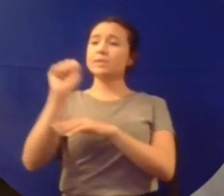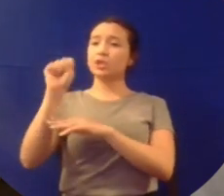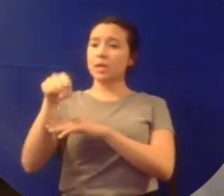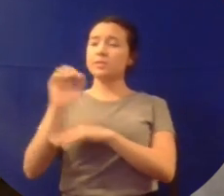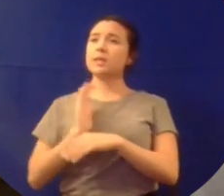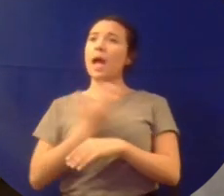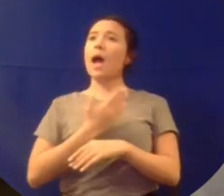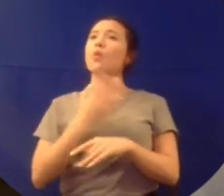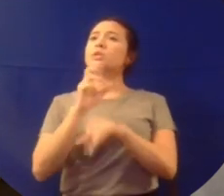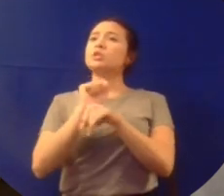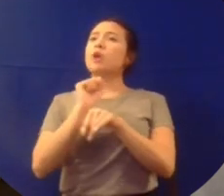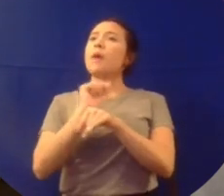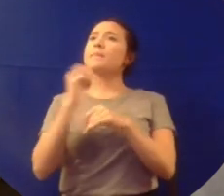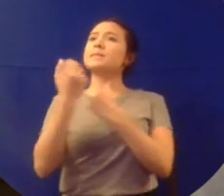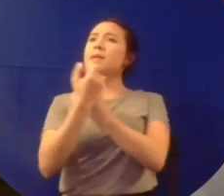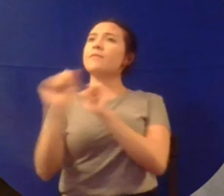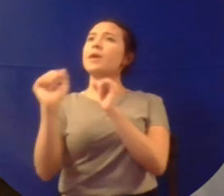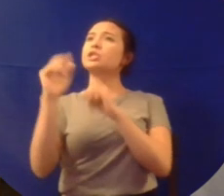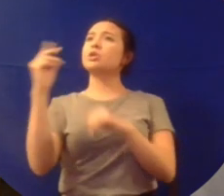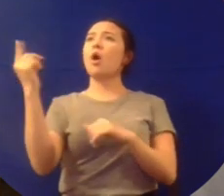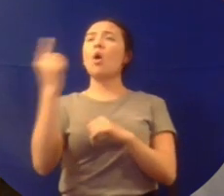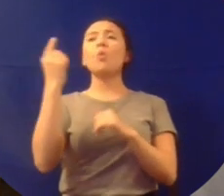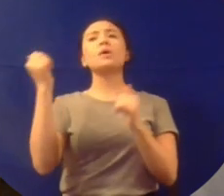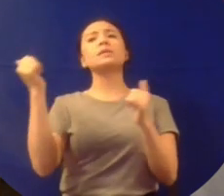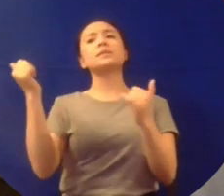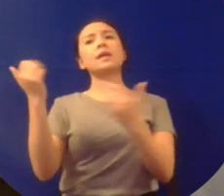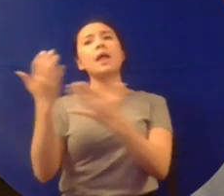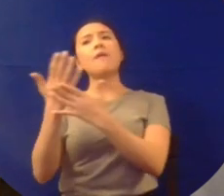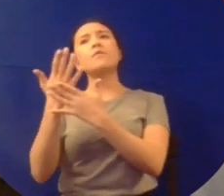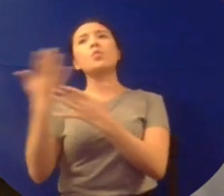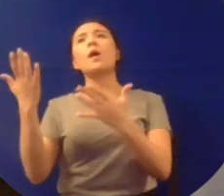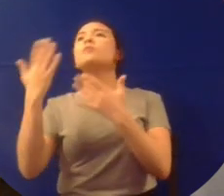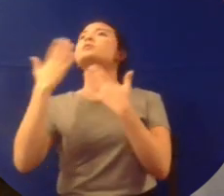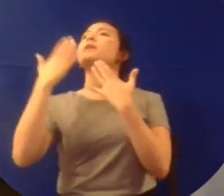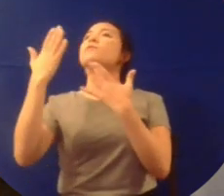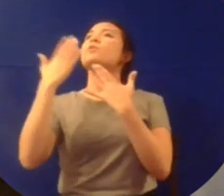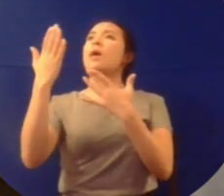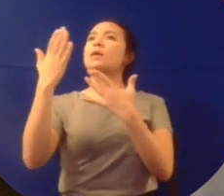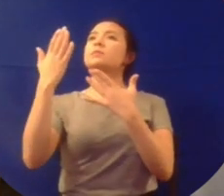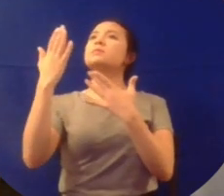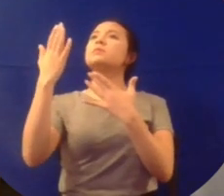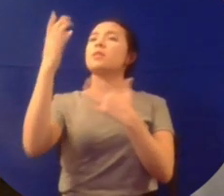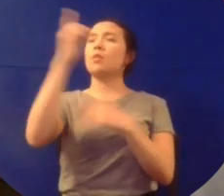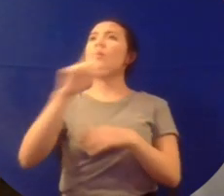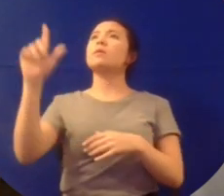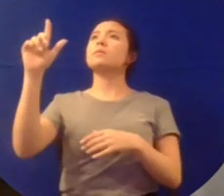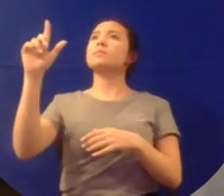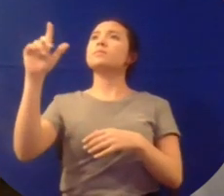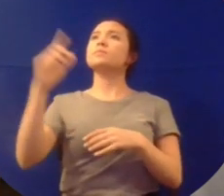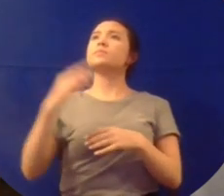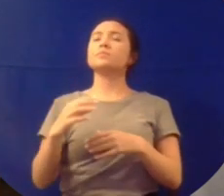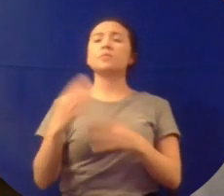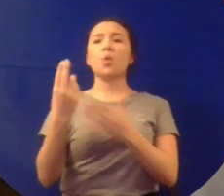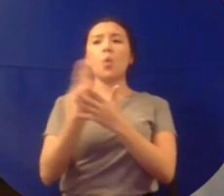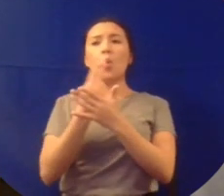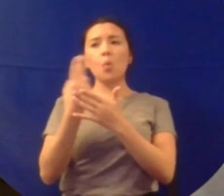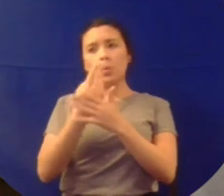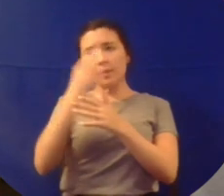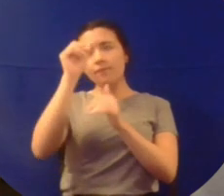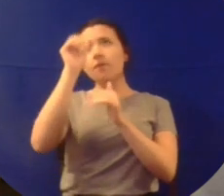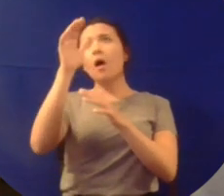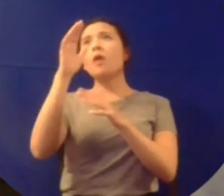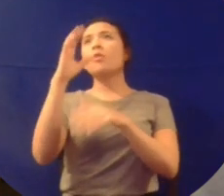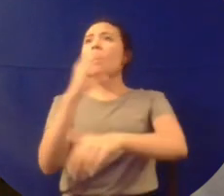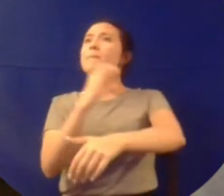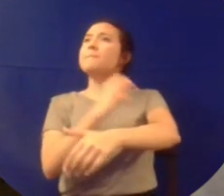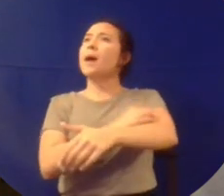is right and just. It is truly right and just, our duty and our salvation, always and everywhere, to